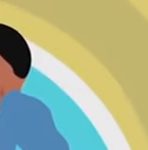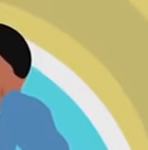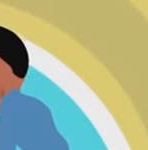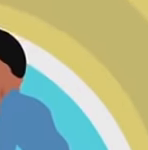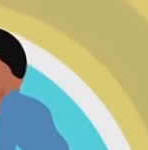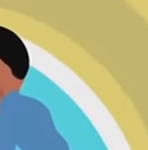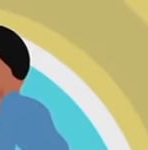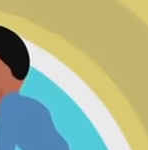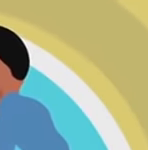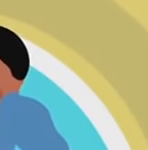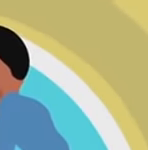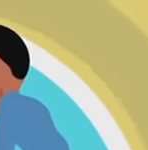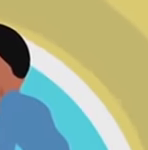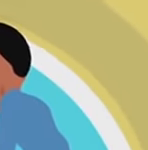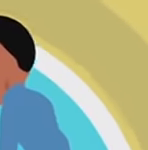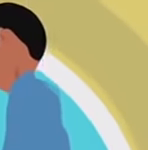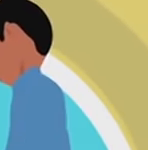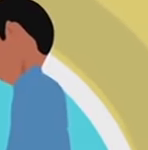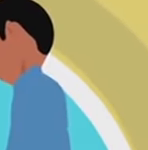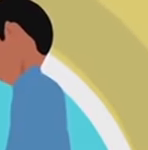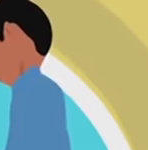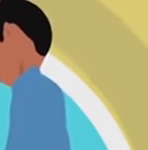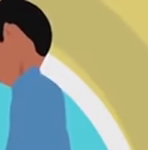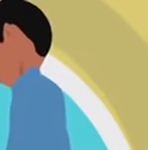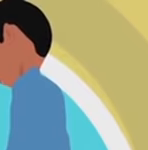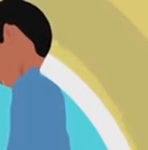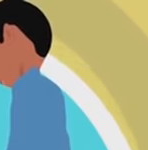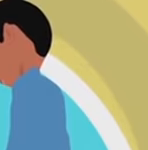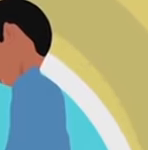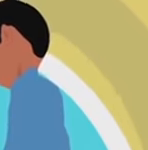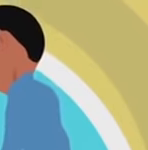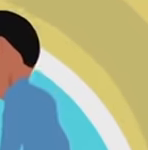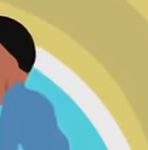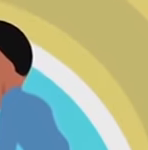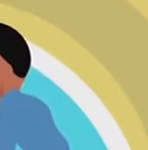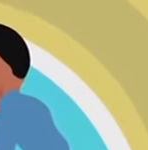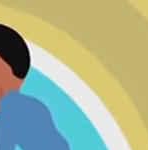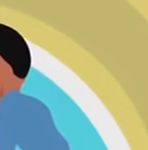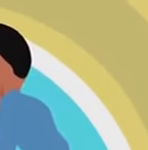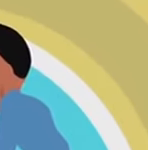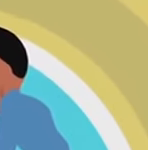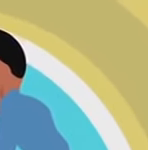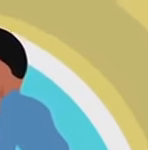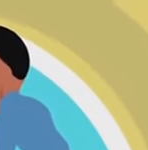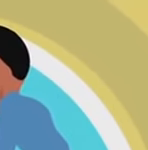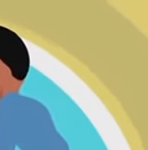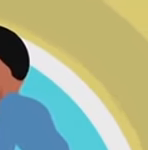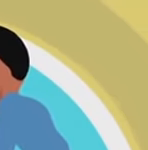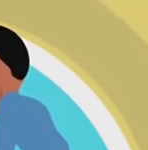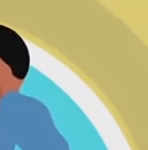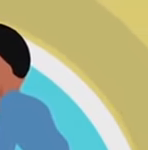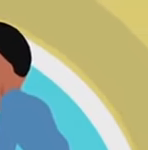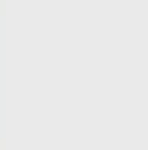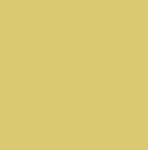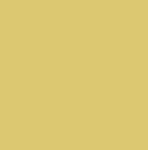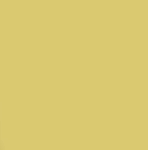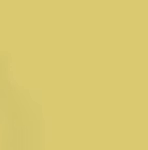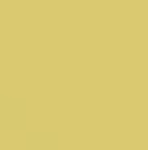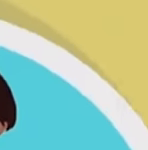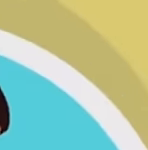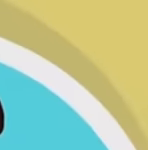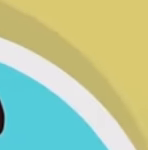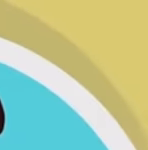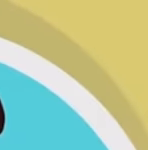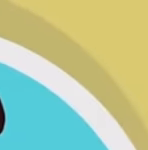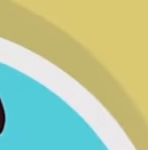to your child. If he or she indicates concerns, find out what the problem is, and if needs be, contact the relevant authorities. Tip